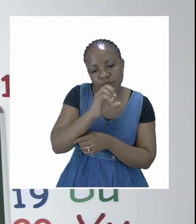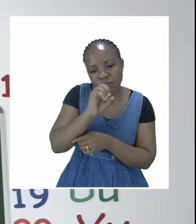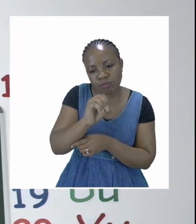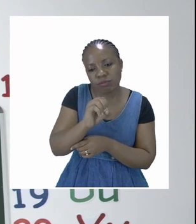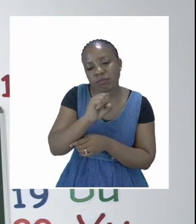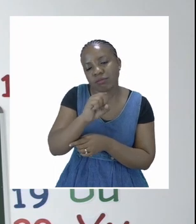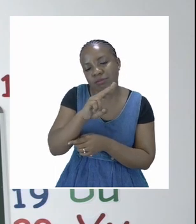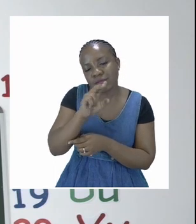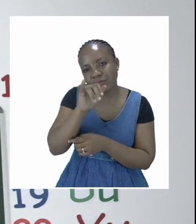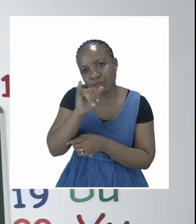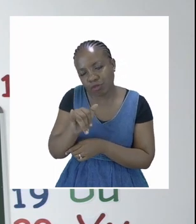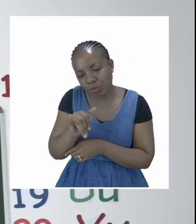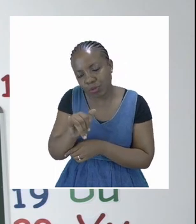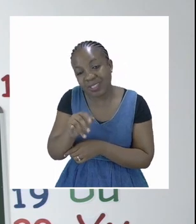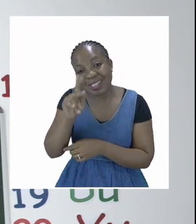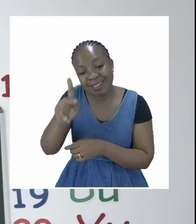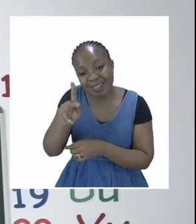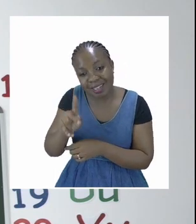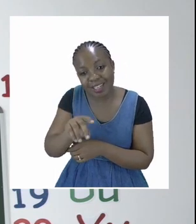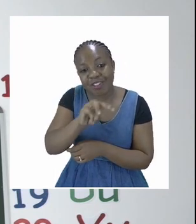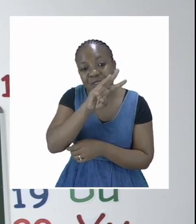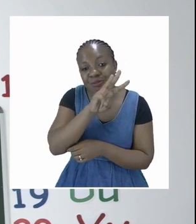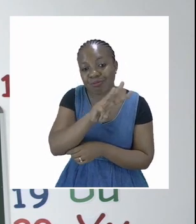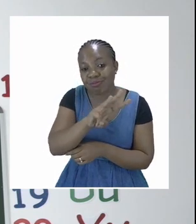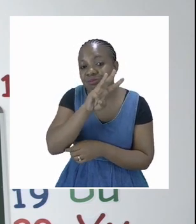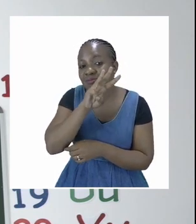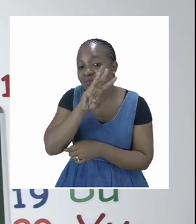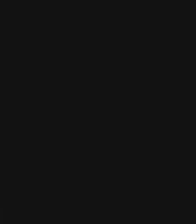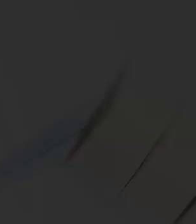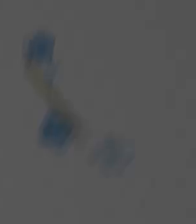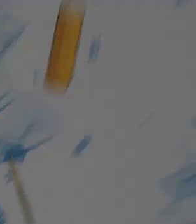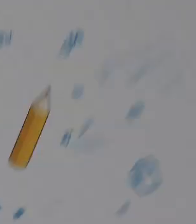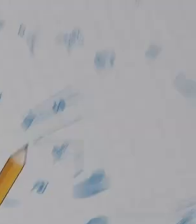our website, Zoshi Online.